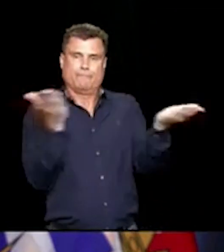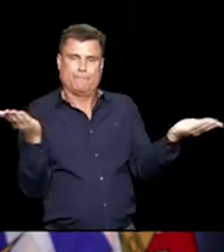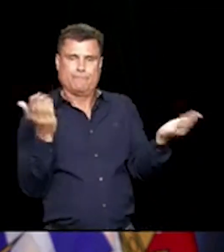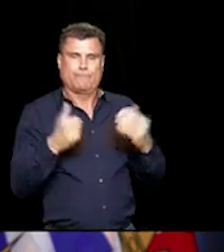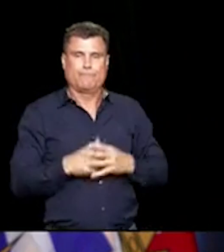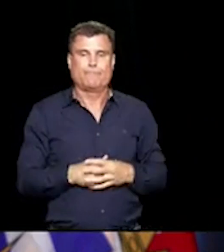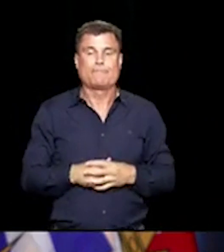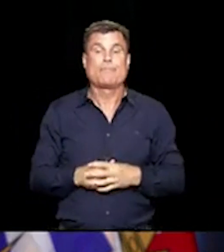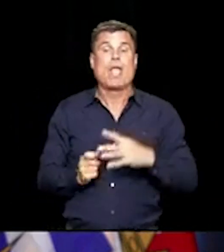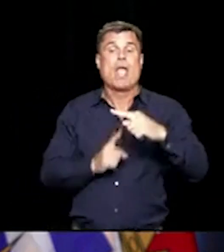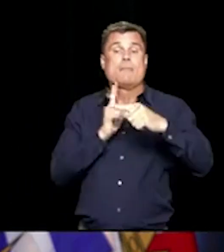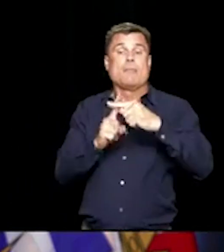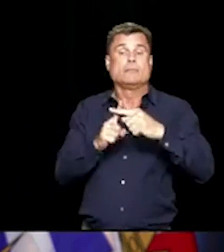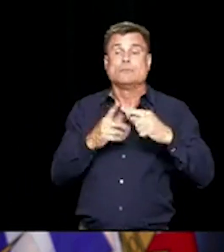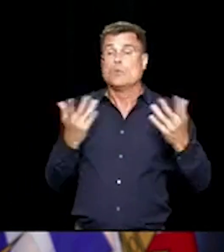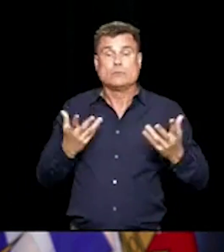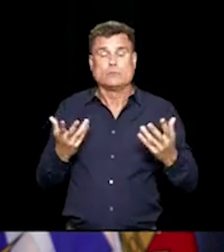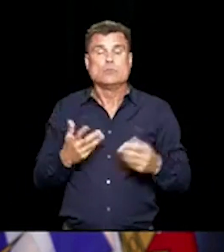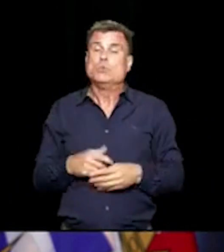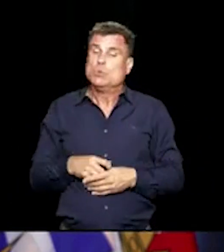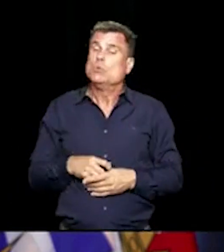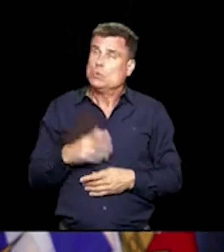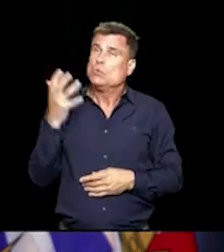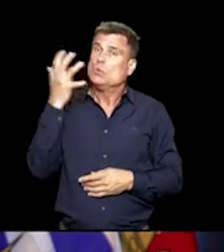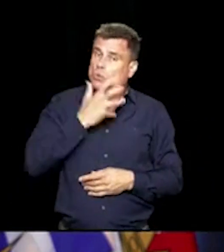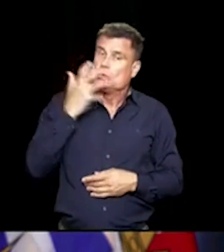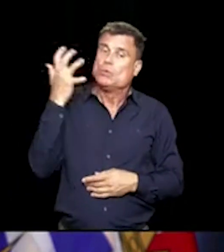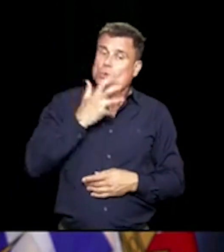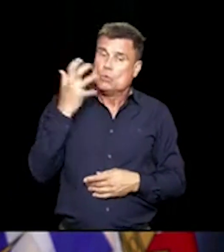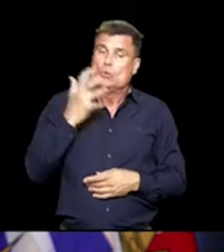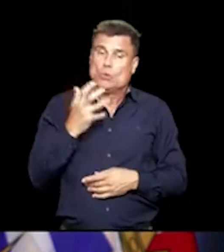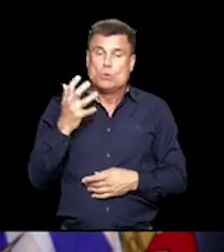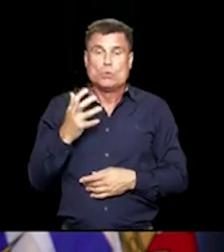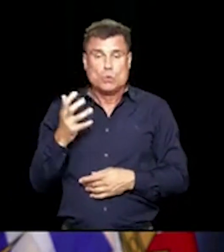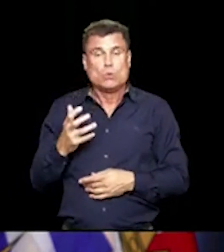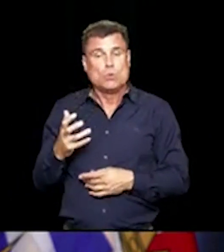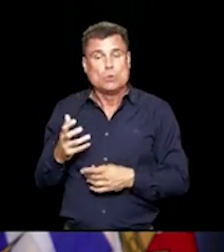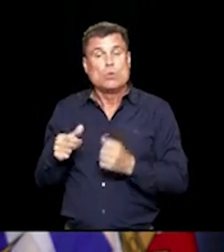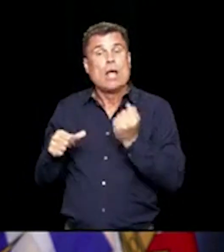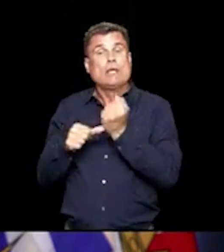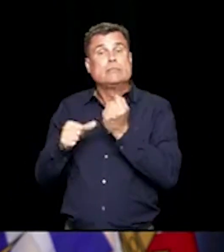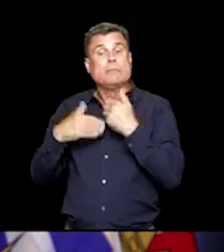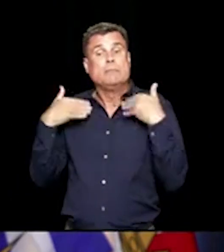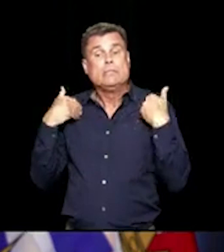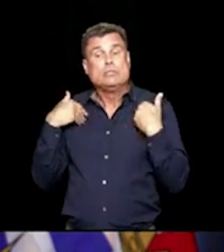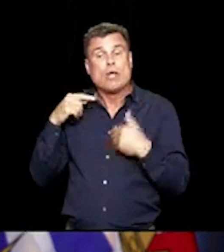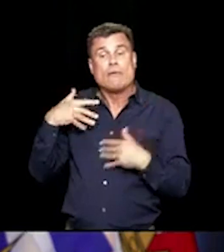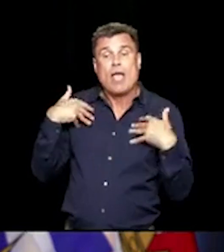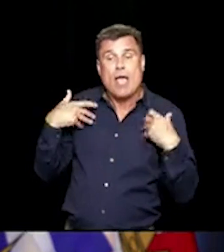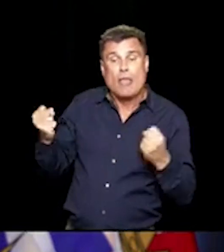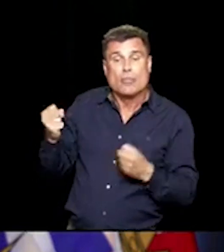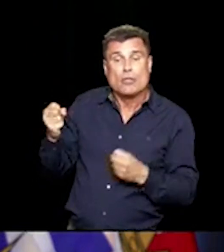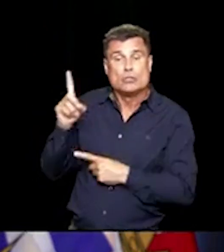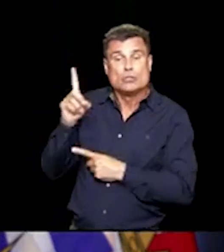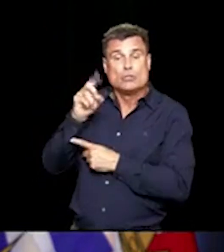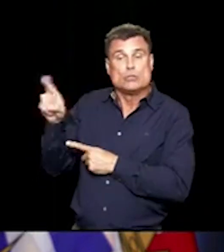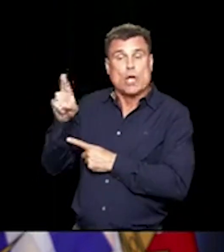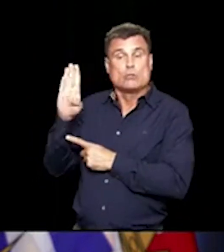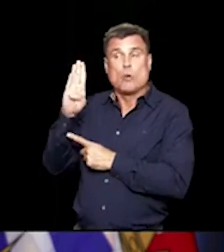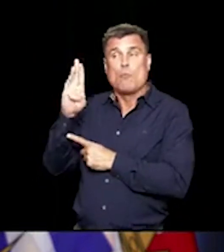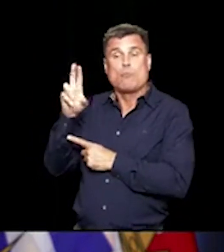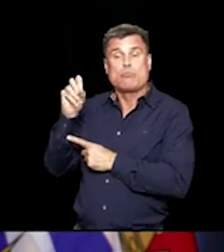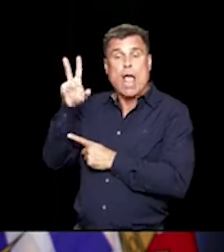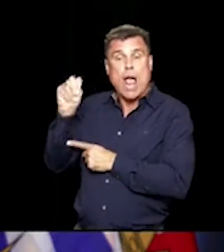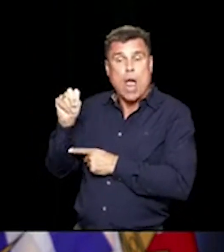So it's the extraordinary effort that's been led by my Deputy Minister of Health,